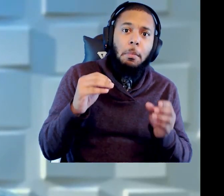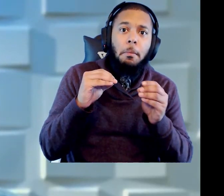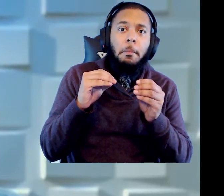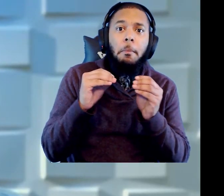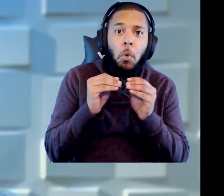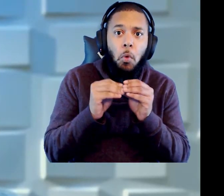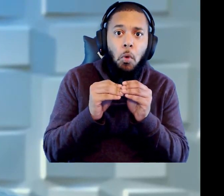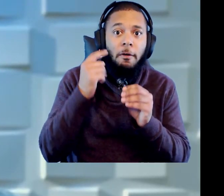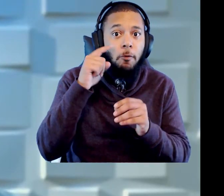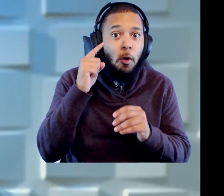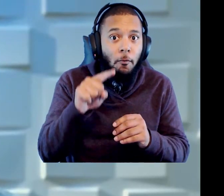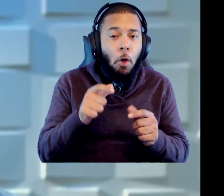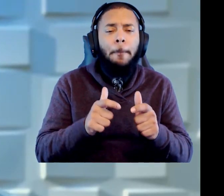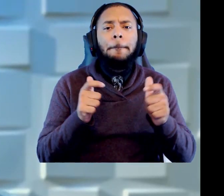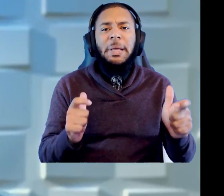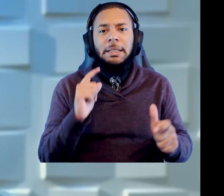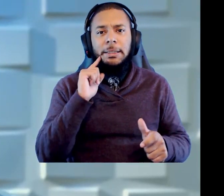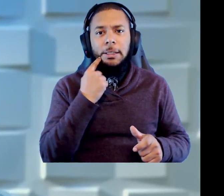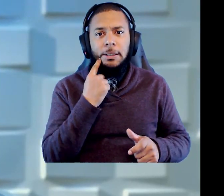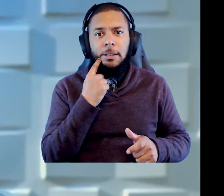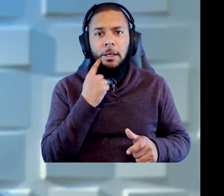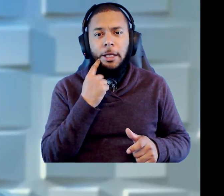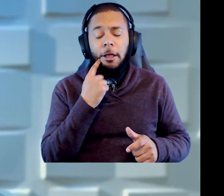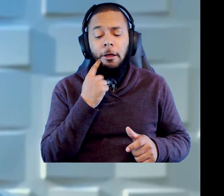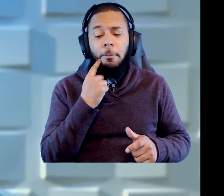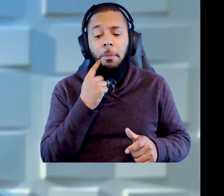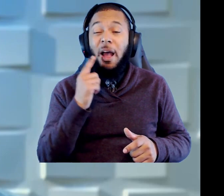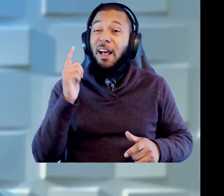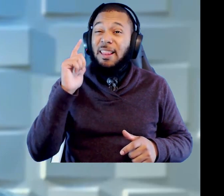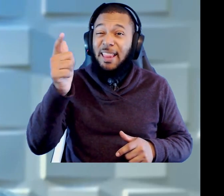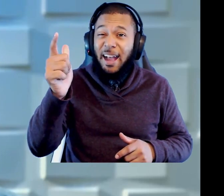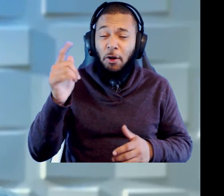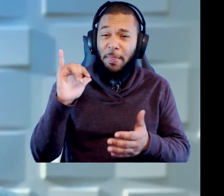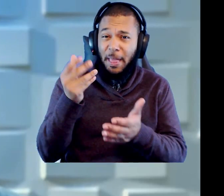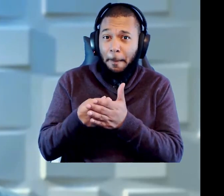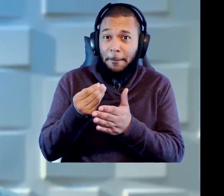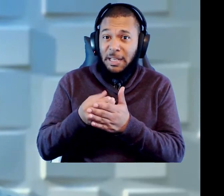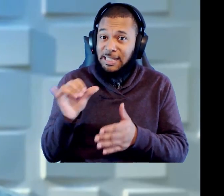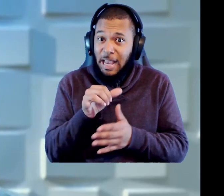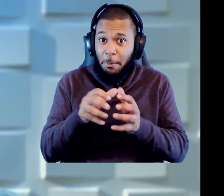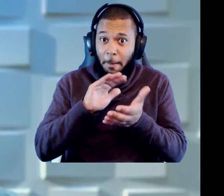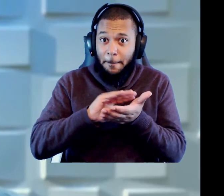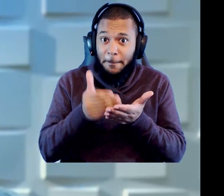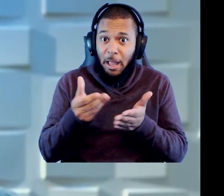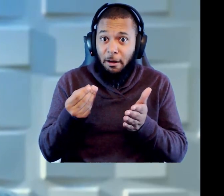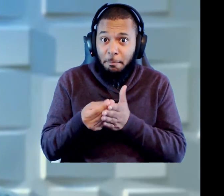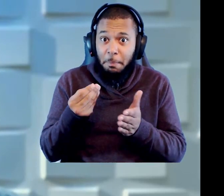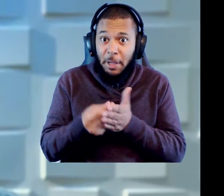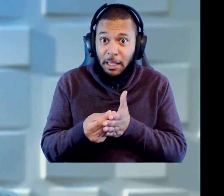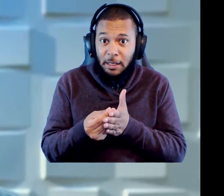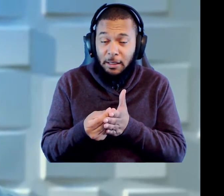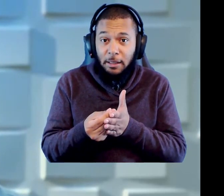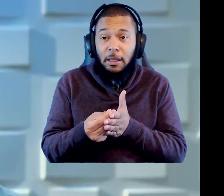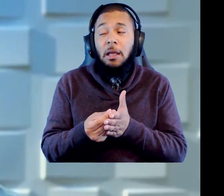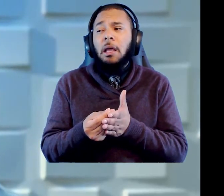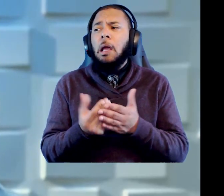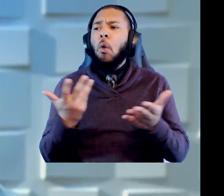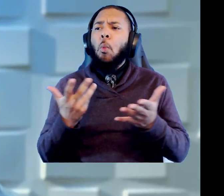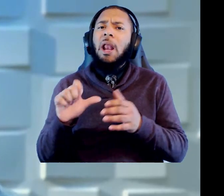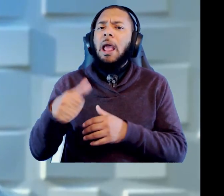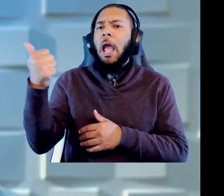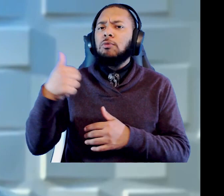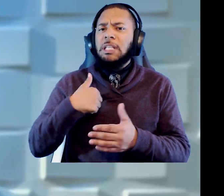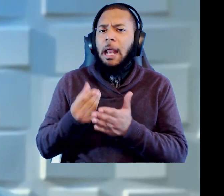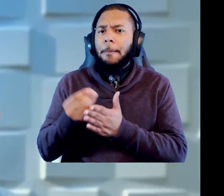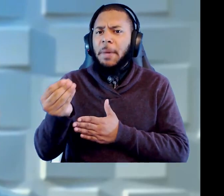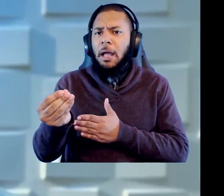candy bar. What could I have done later on, or even in that same store, with the money that I gave up? So that is